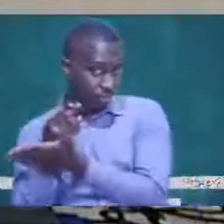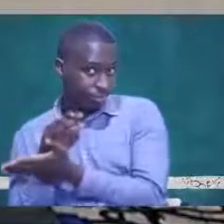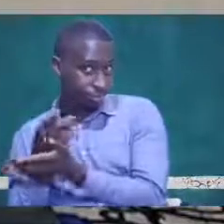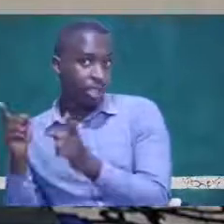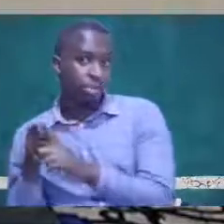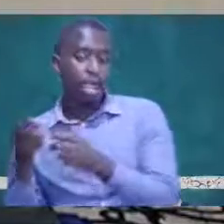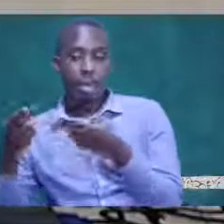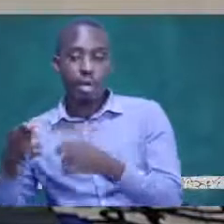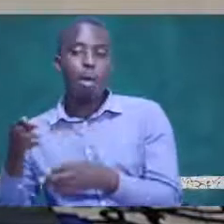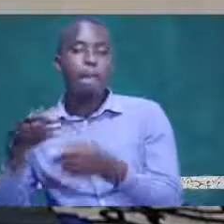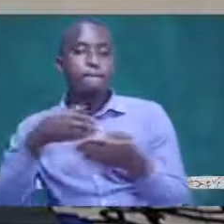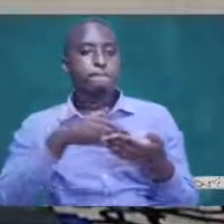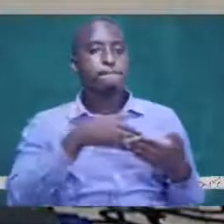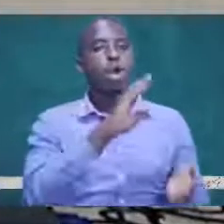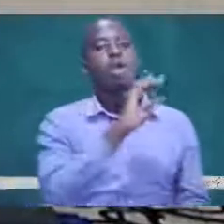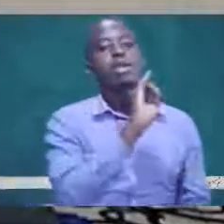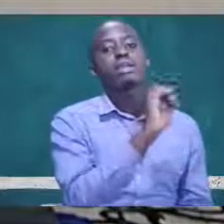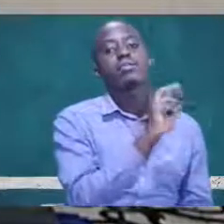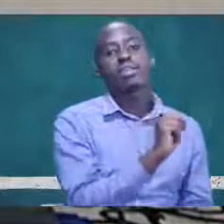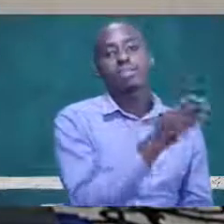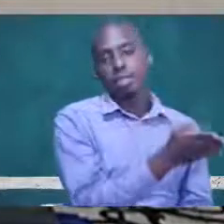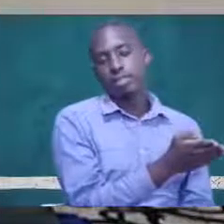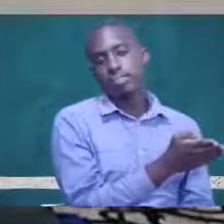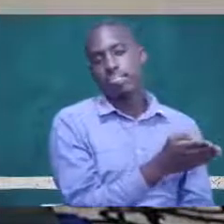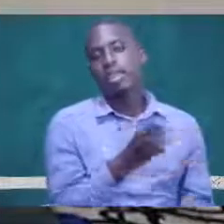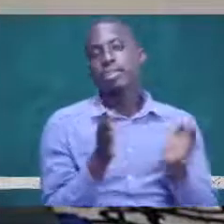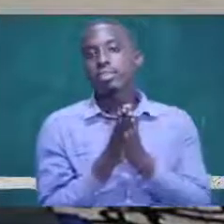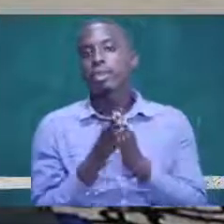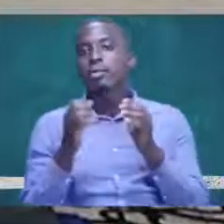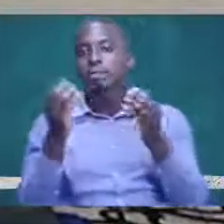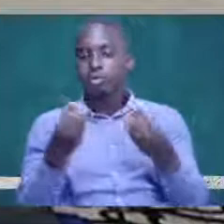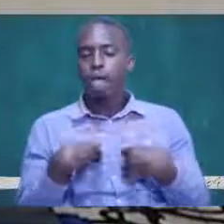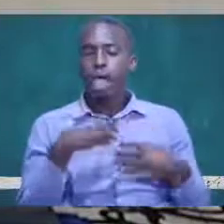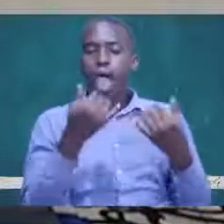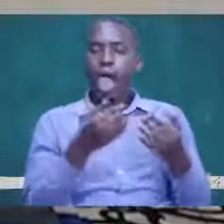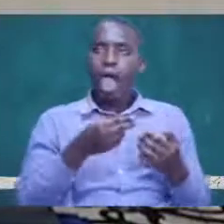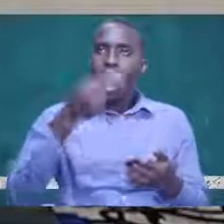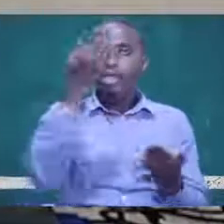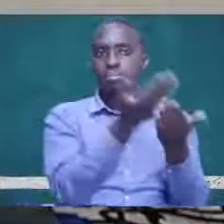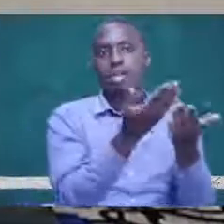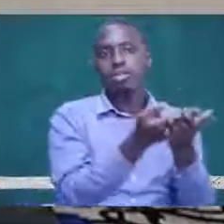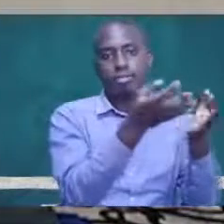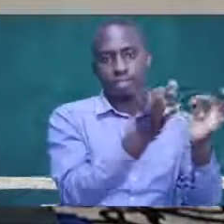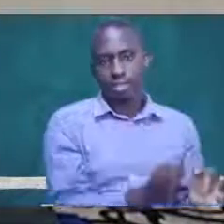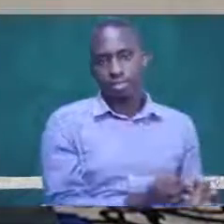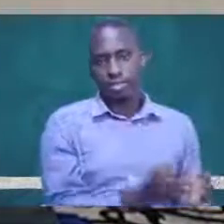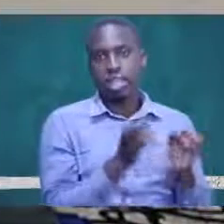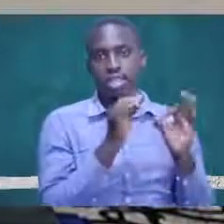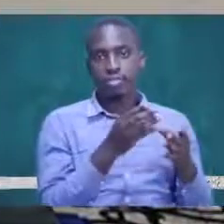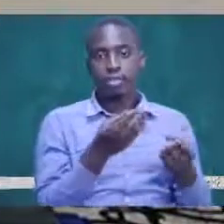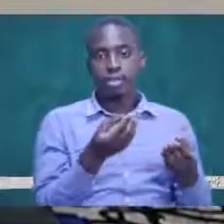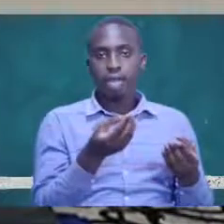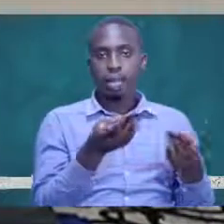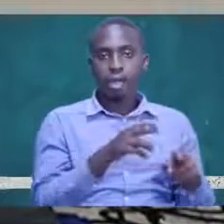more investment. Because with high consumption, it indicates high demand of goods. When there is high demand of